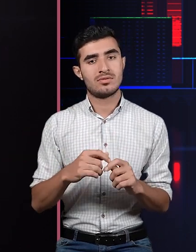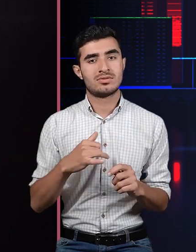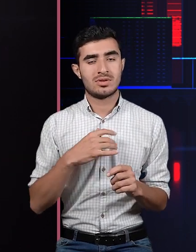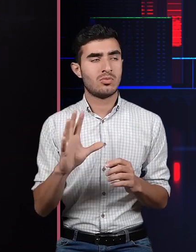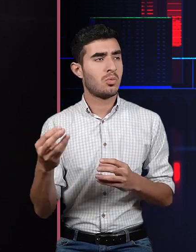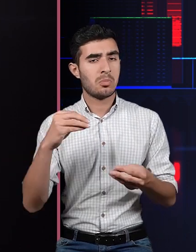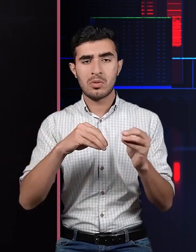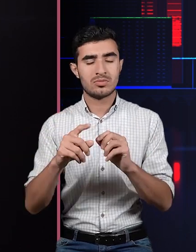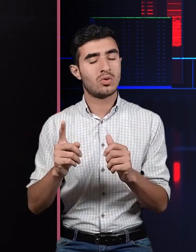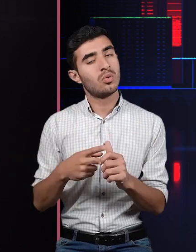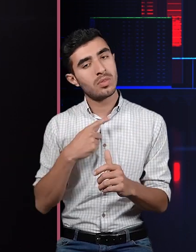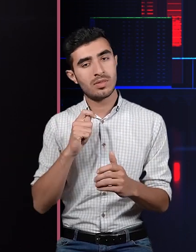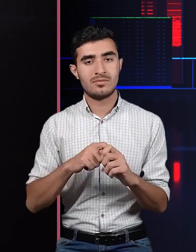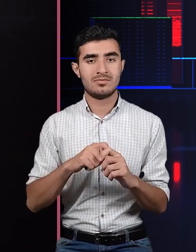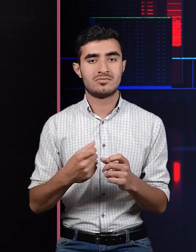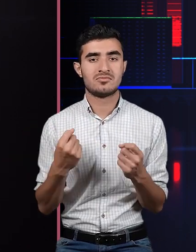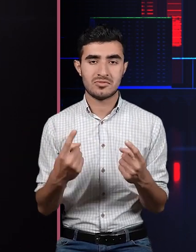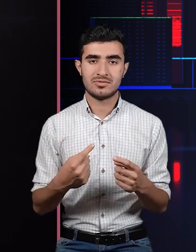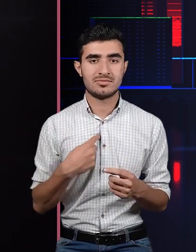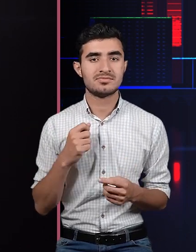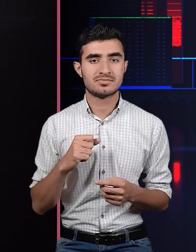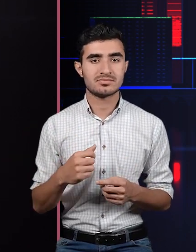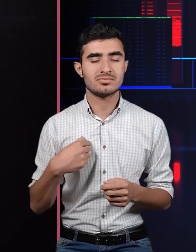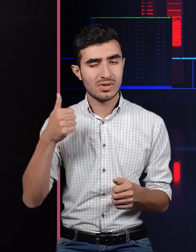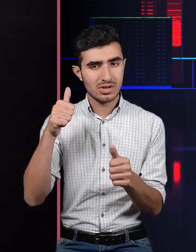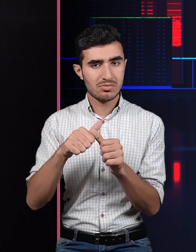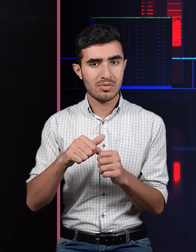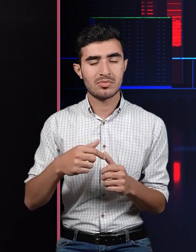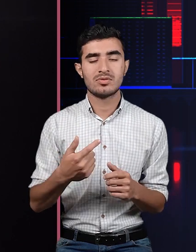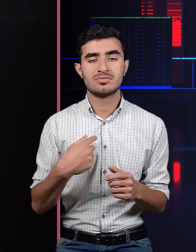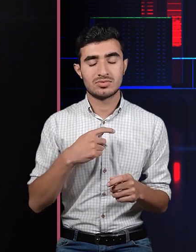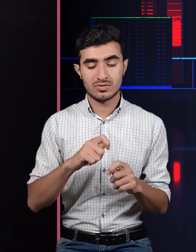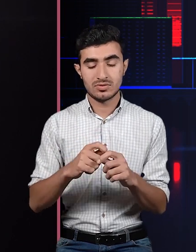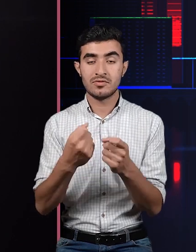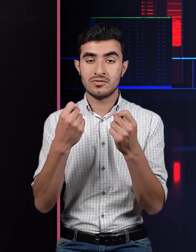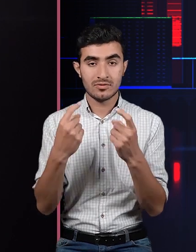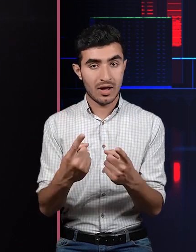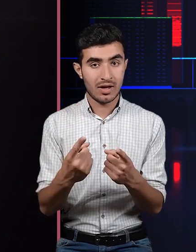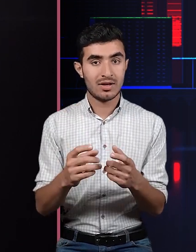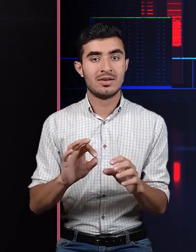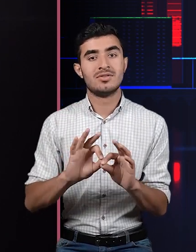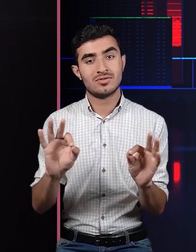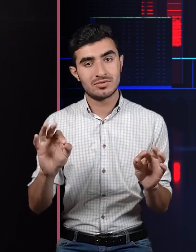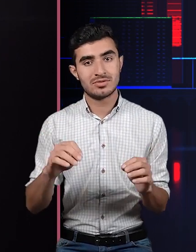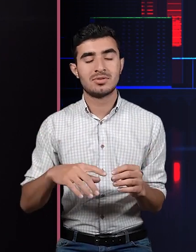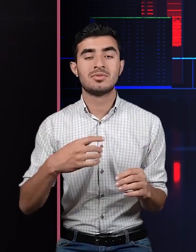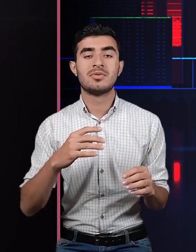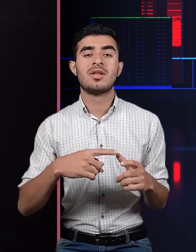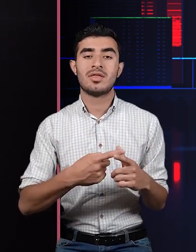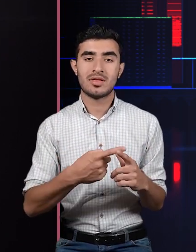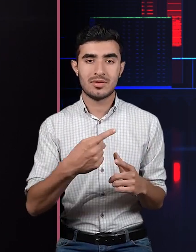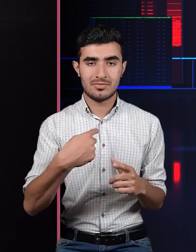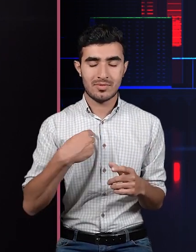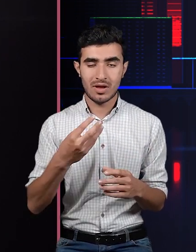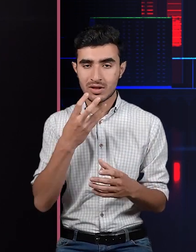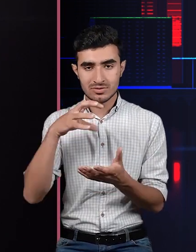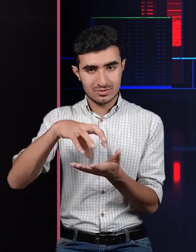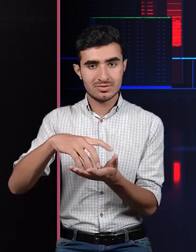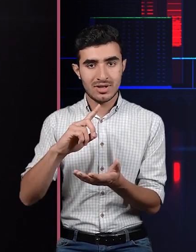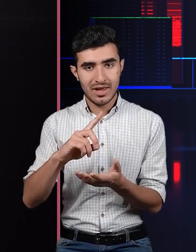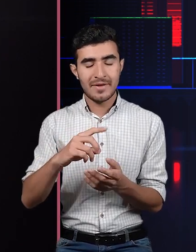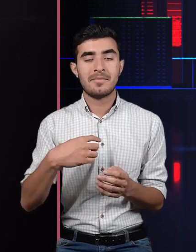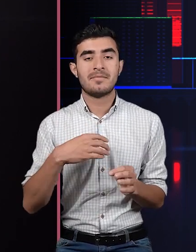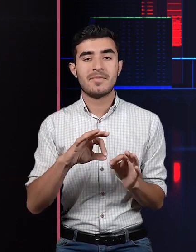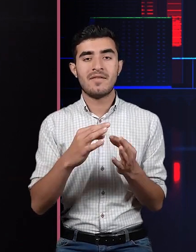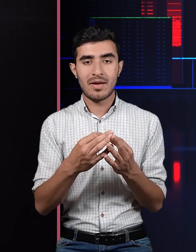Betty Crocker mix. And I remember that once it was a success, my mother treated her friends who had come over to those cupcakes, and I